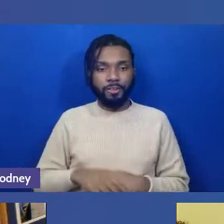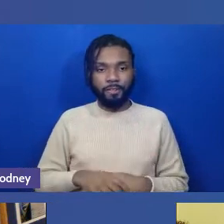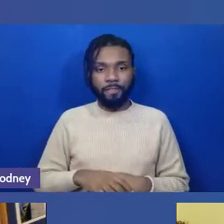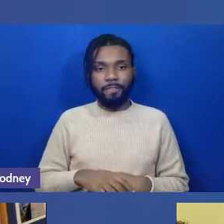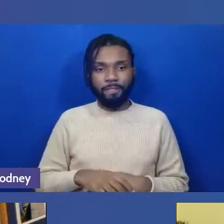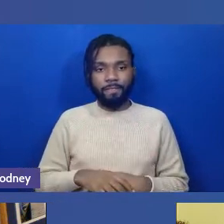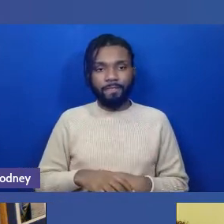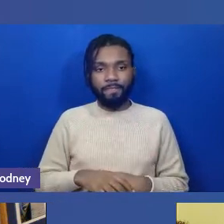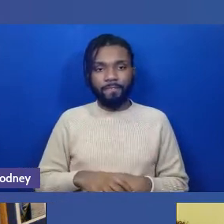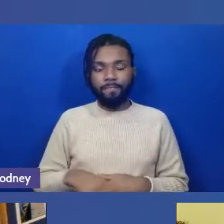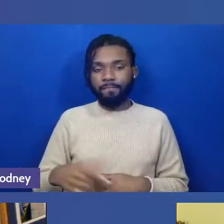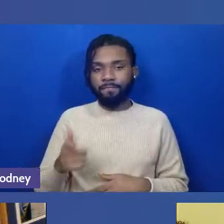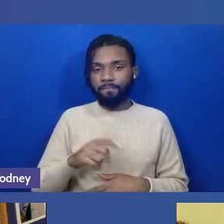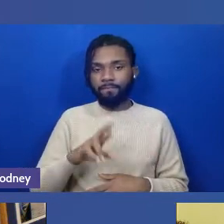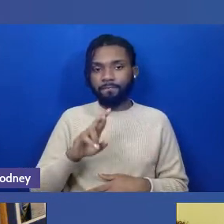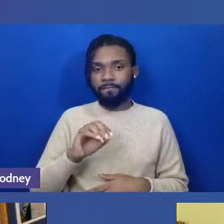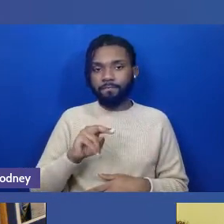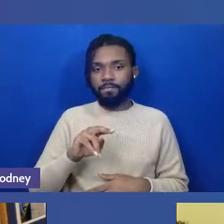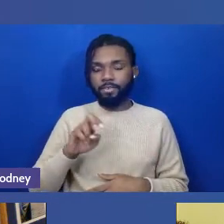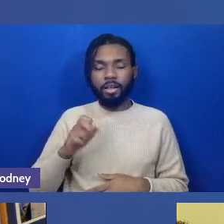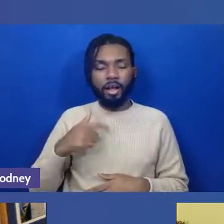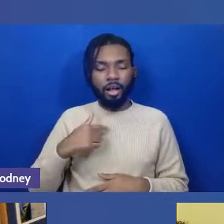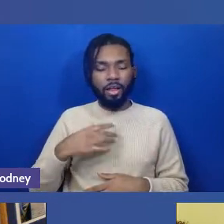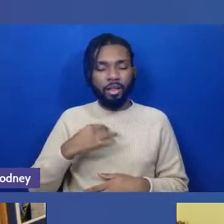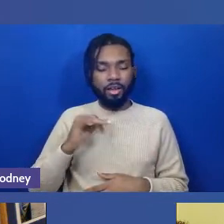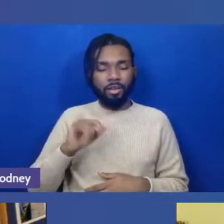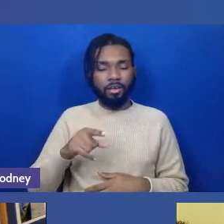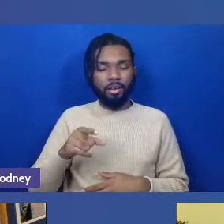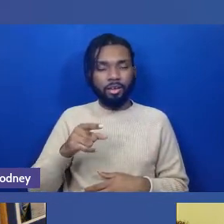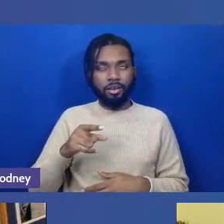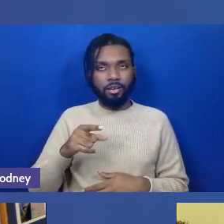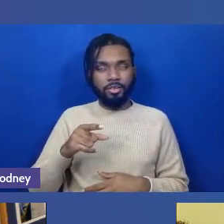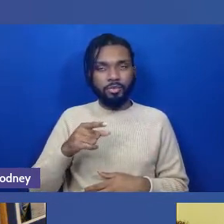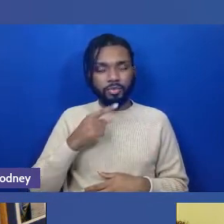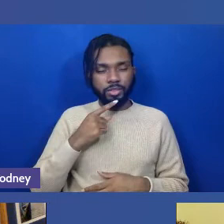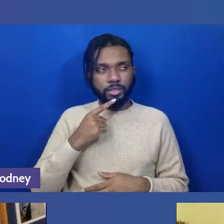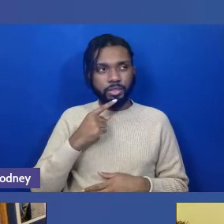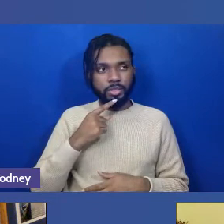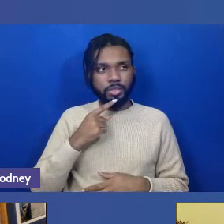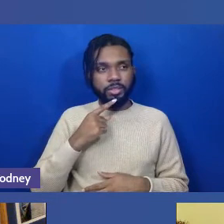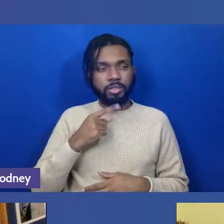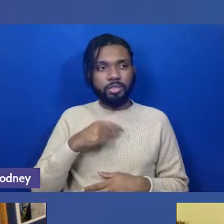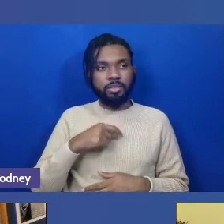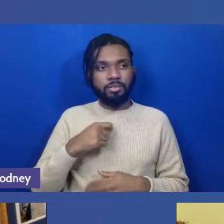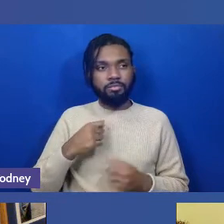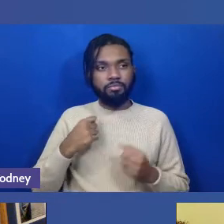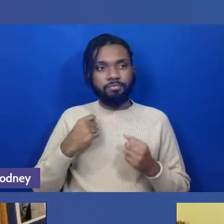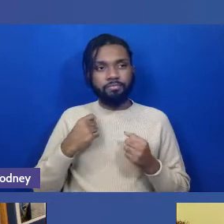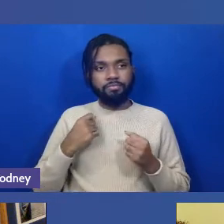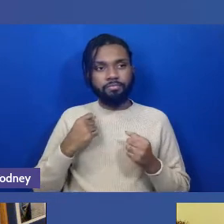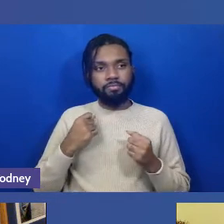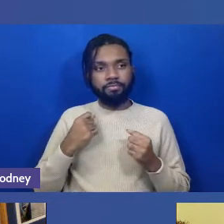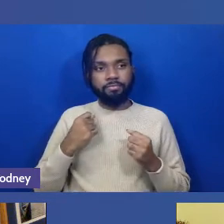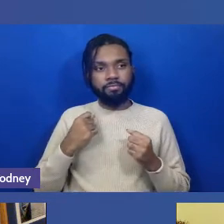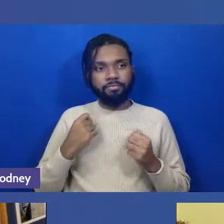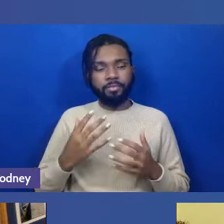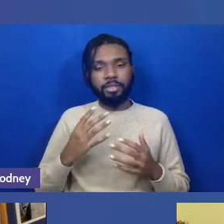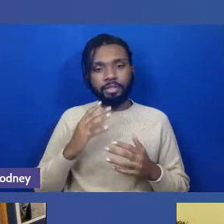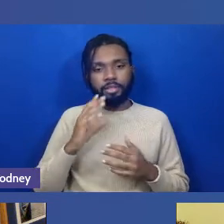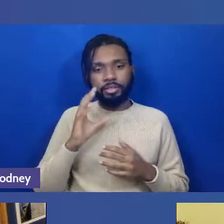that you just pulled in there as well about a lot of assumptions that I feel like a